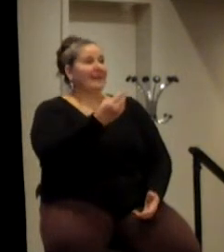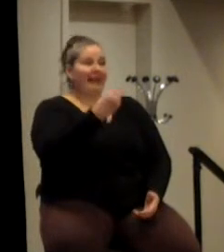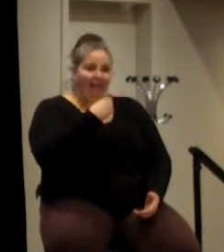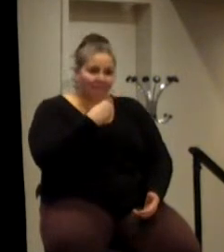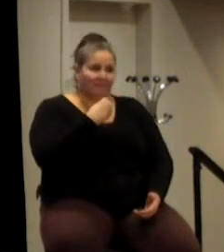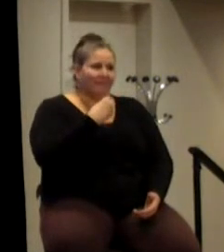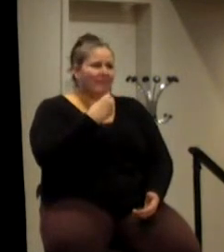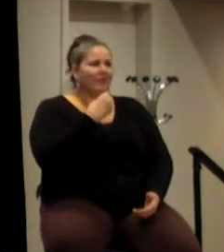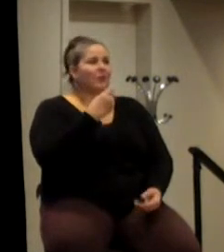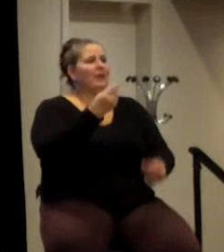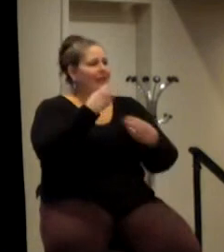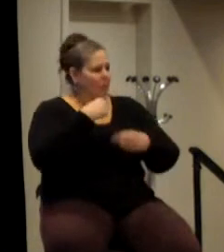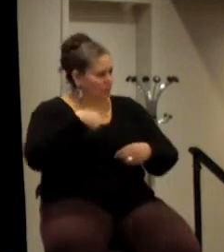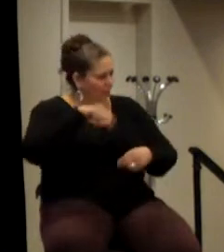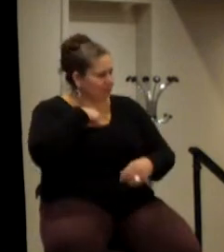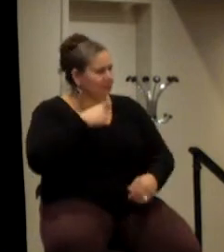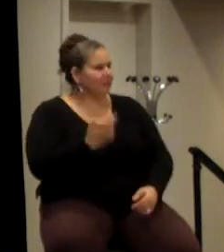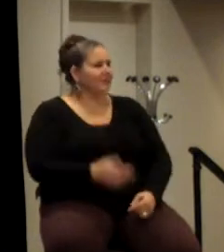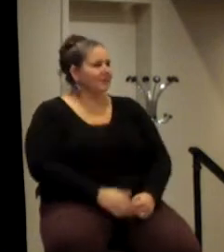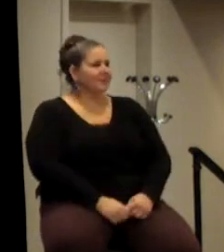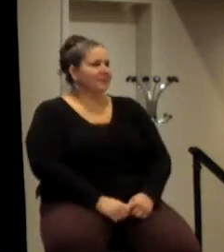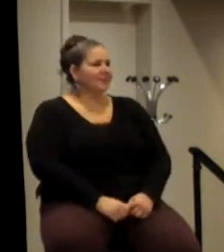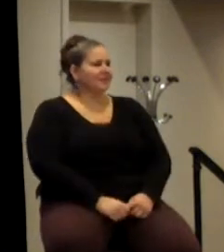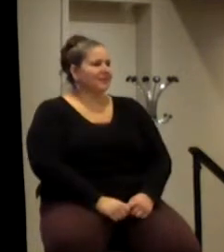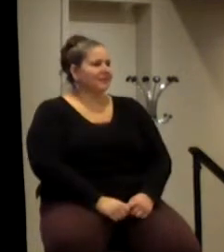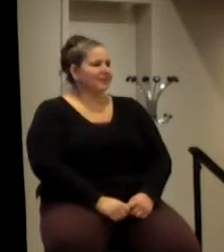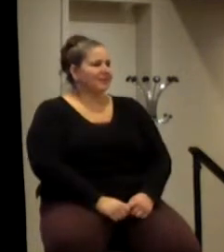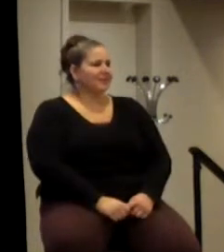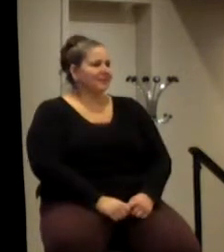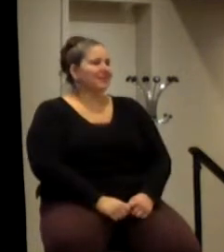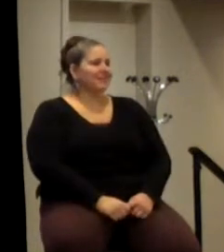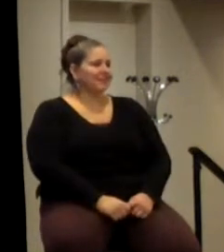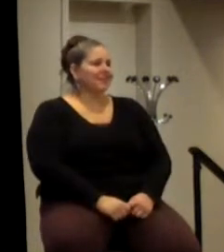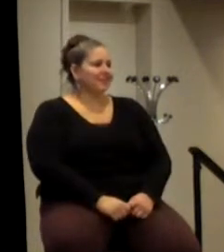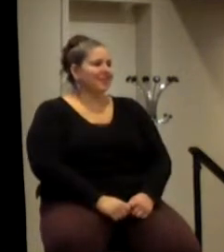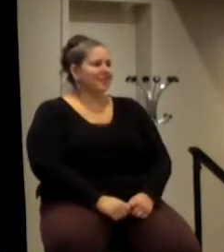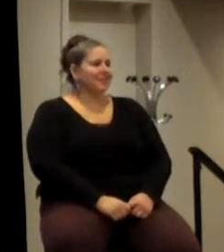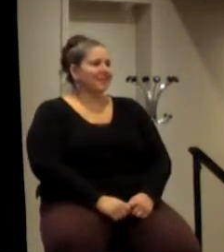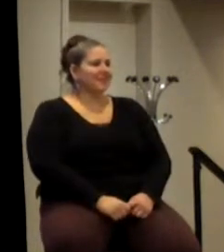us. And that happened with the CARES Act. So the senator was great.